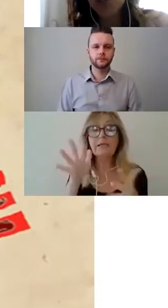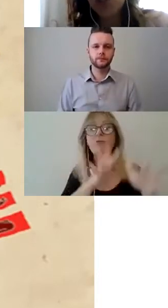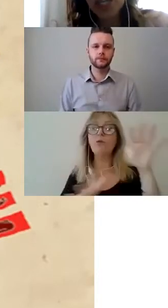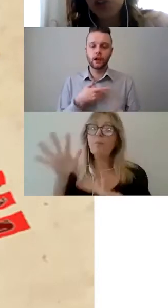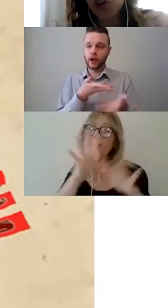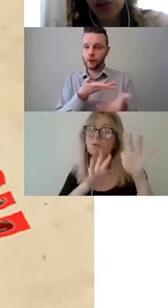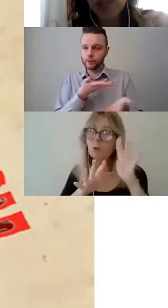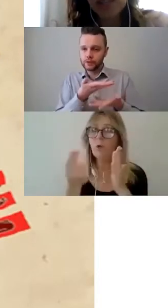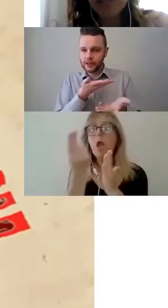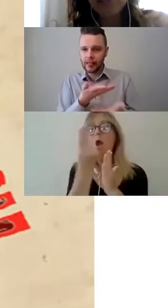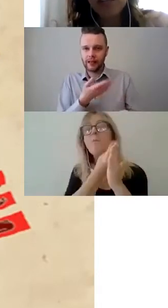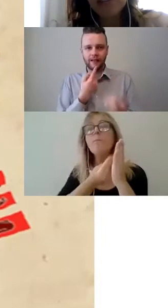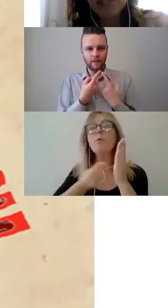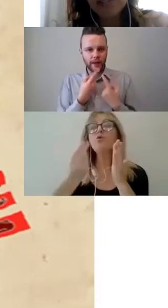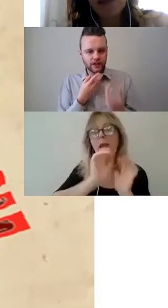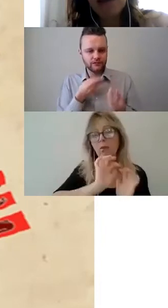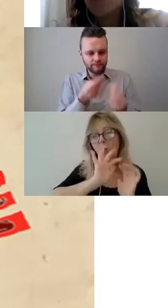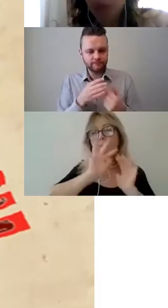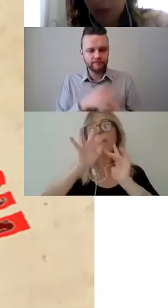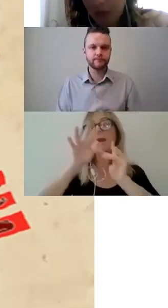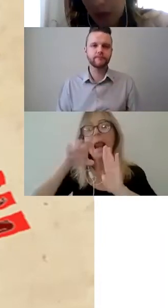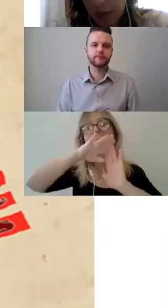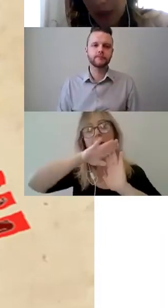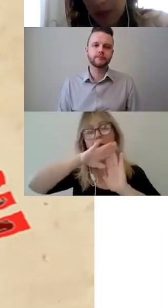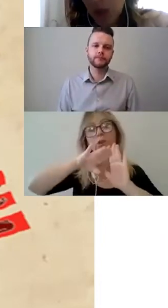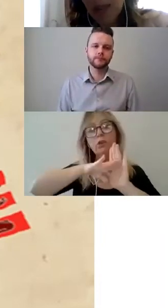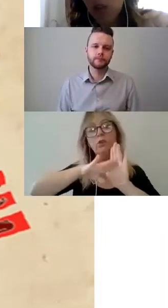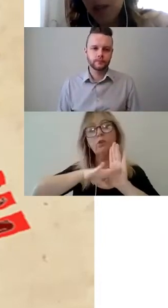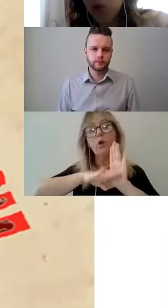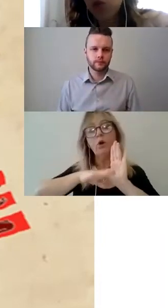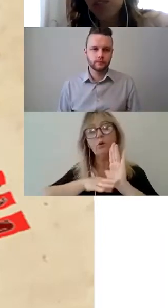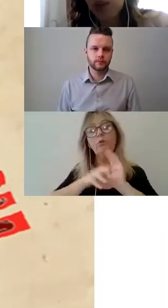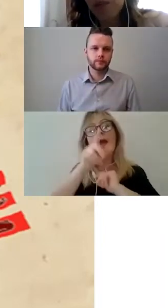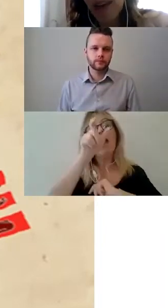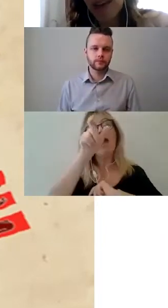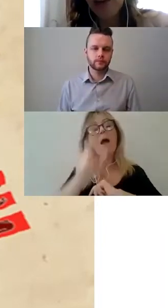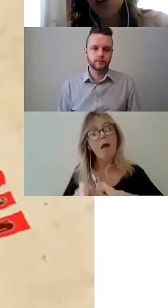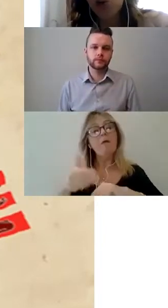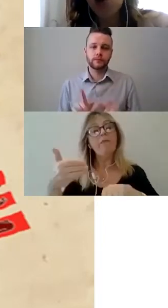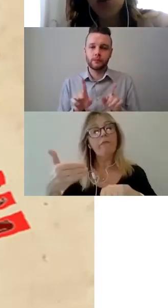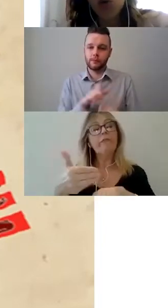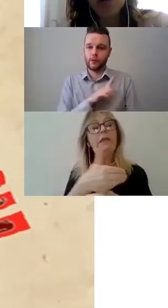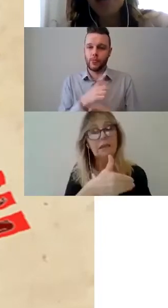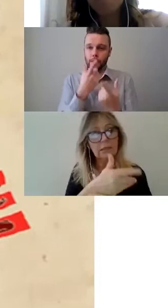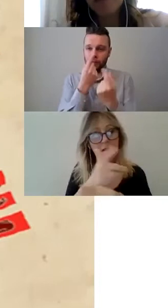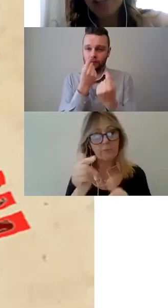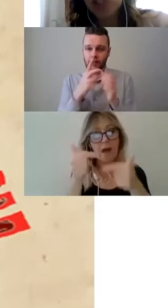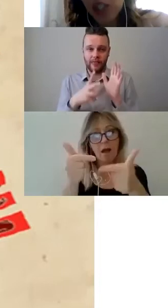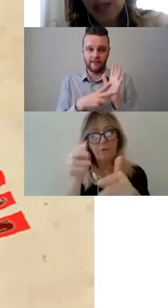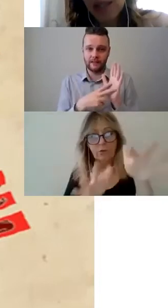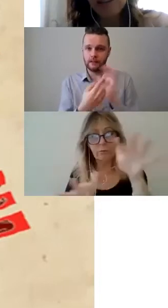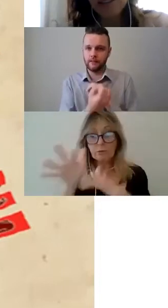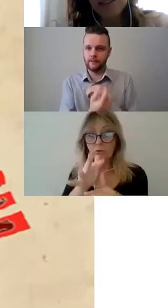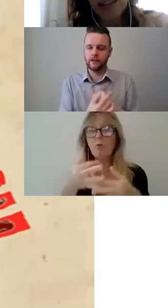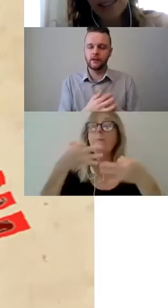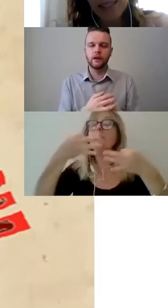counseling and information as to the possibilities that the victim has for